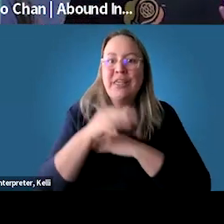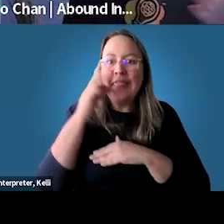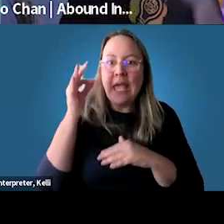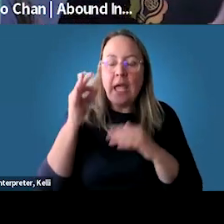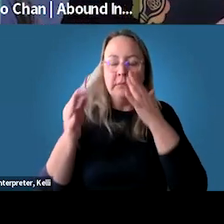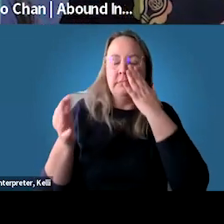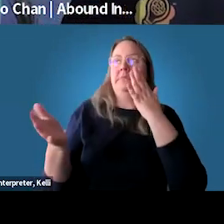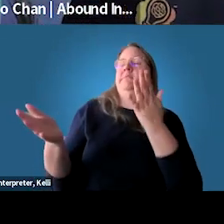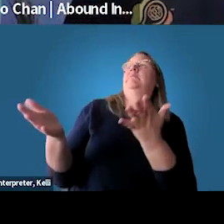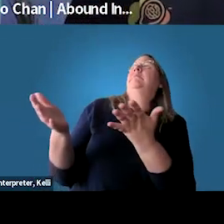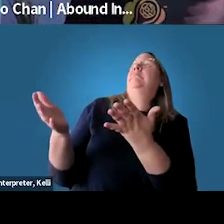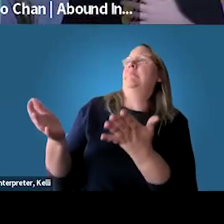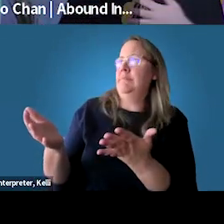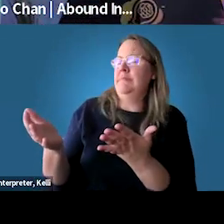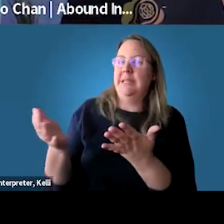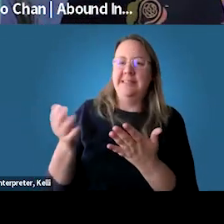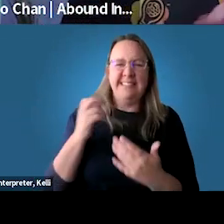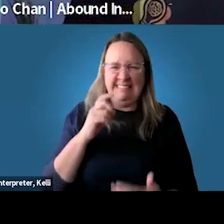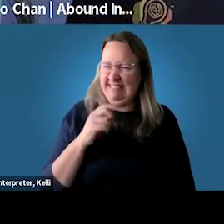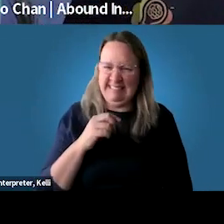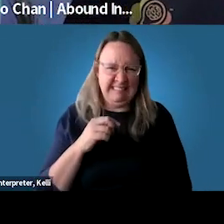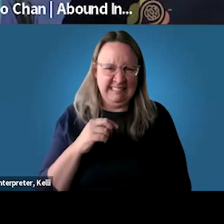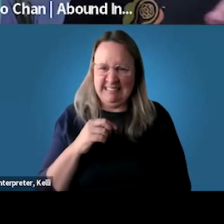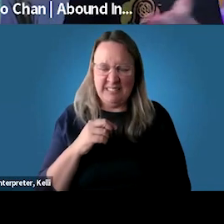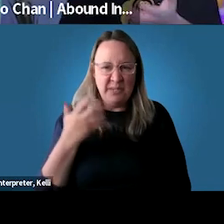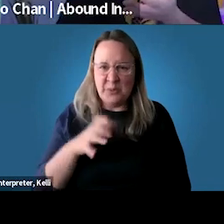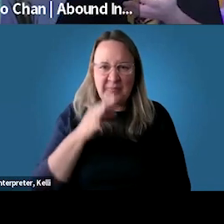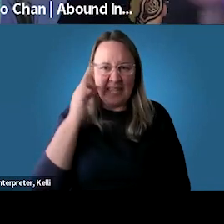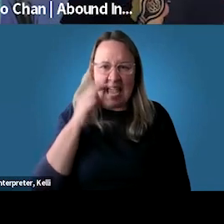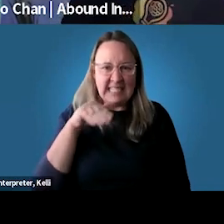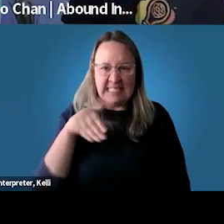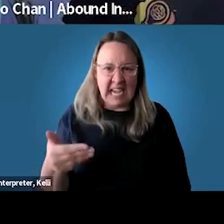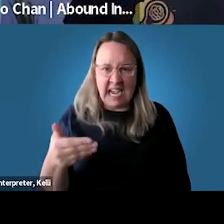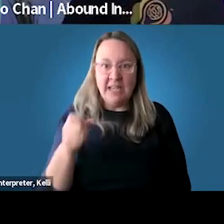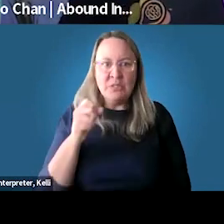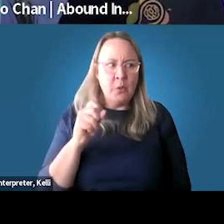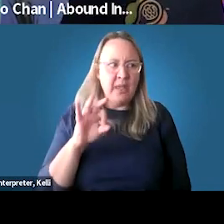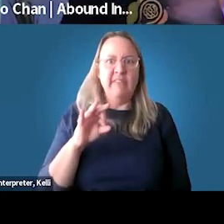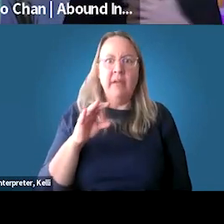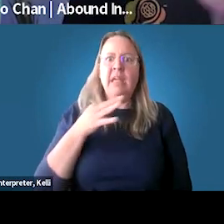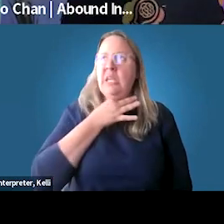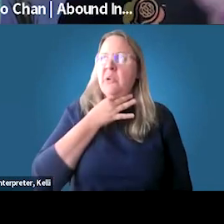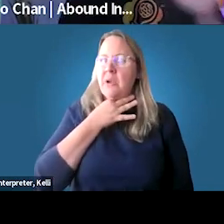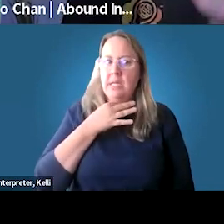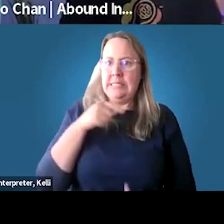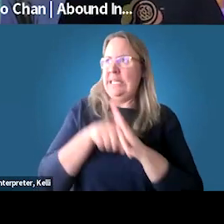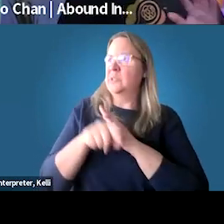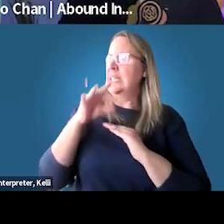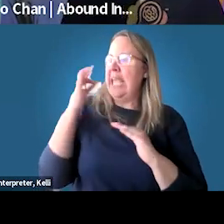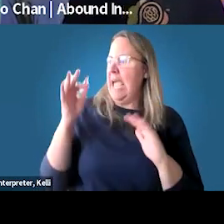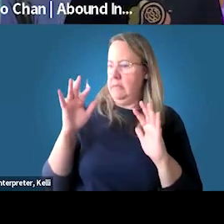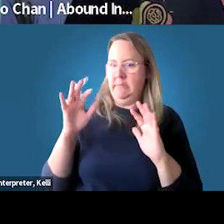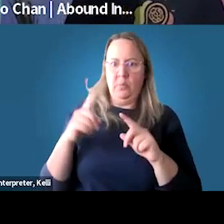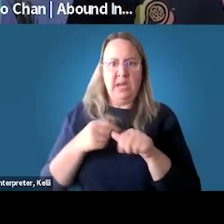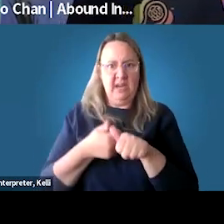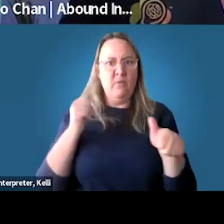so that doesn't sound very good. We don't want the cat to die. So, like, if curiosity is the reason for that, then, we should stay